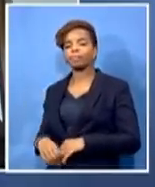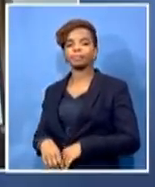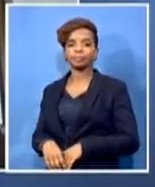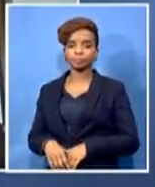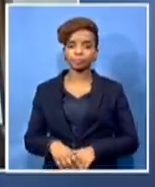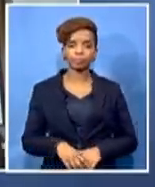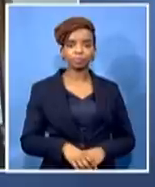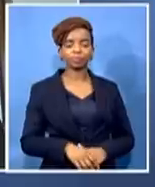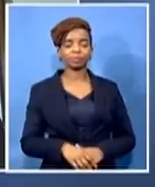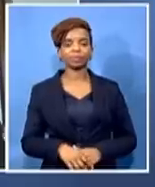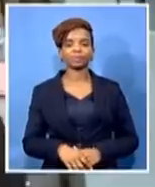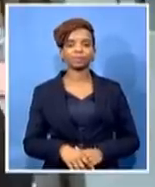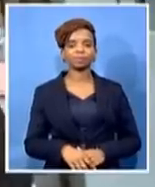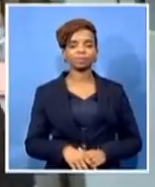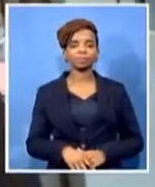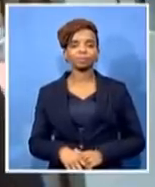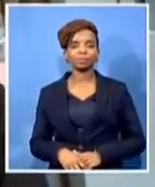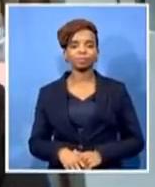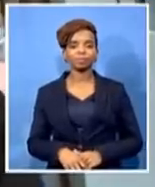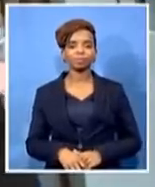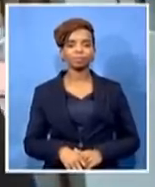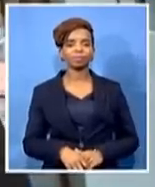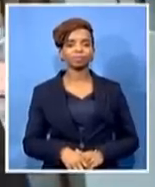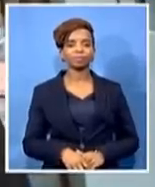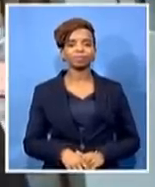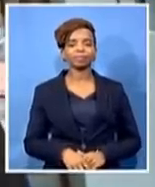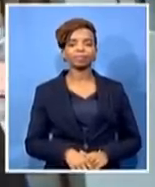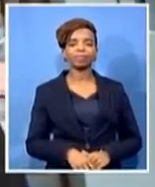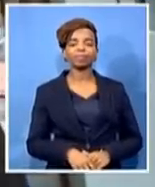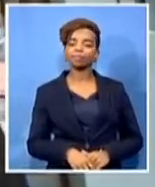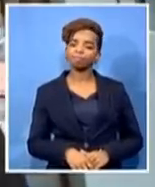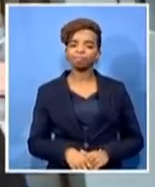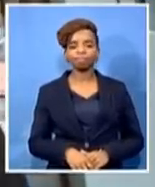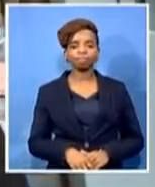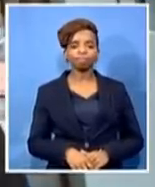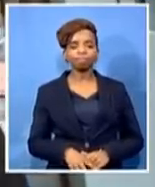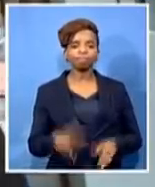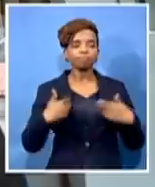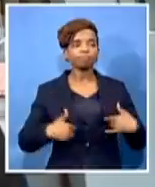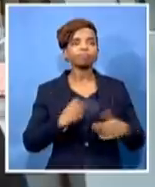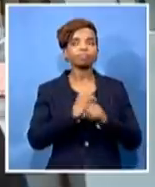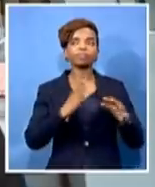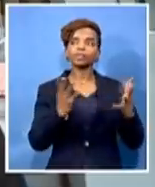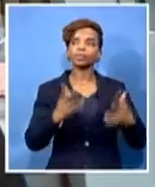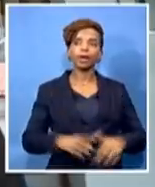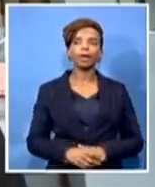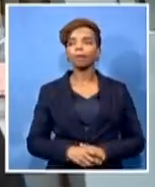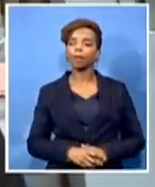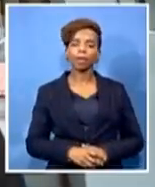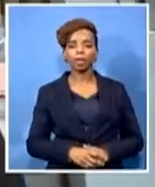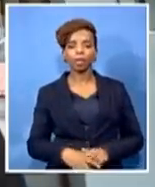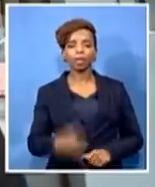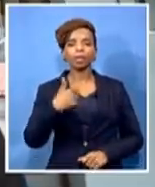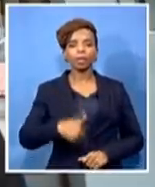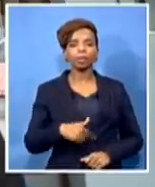Yeah. Where do we start? I think let's start with Martin Luther King, who